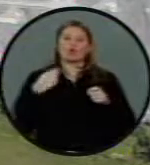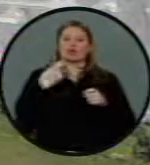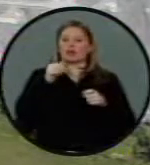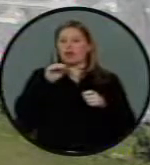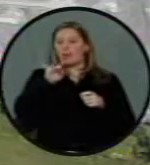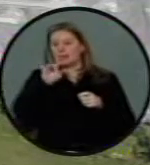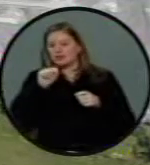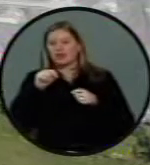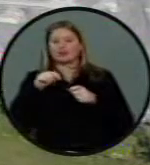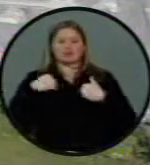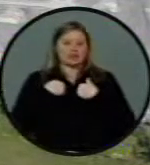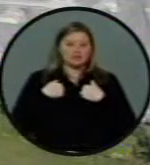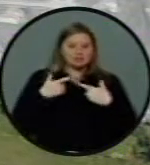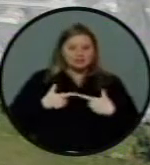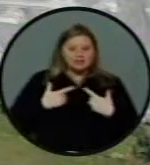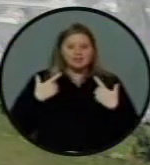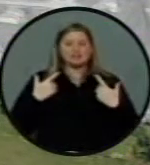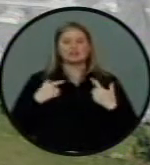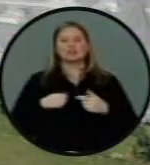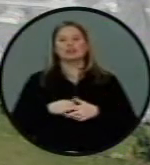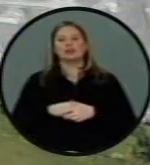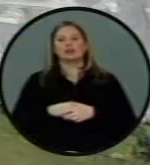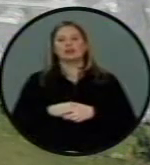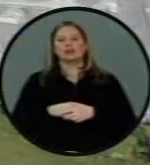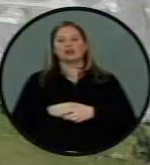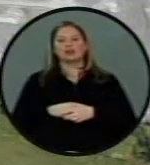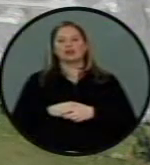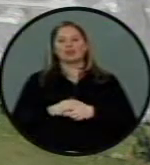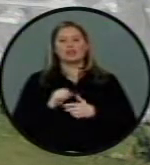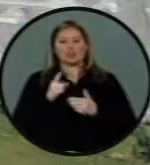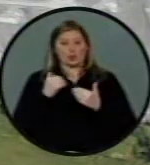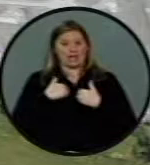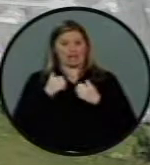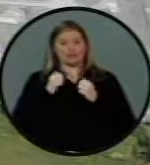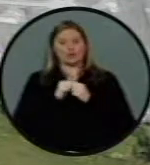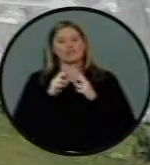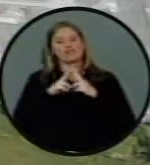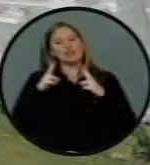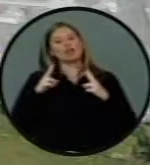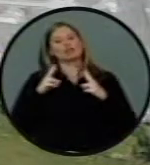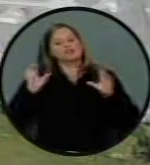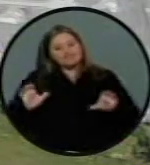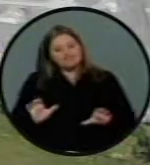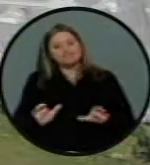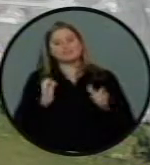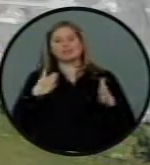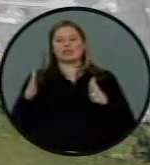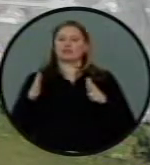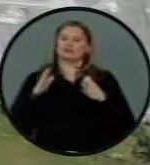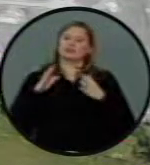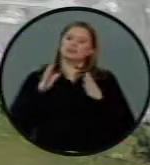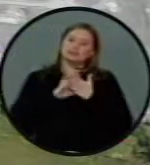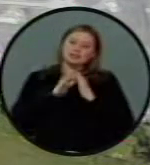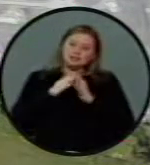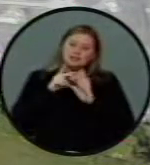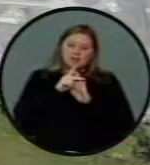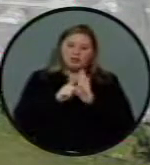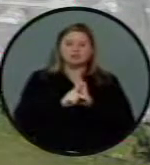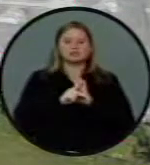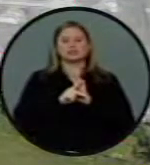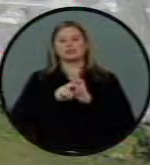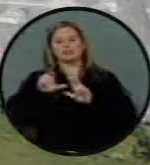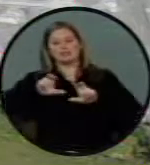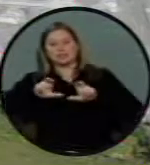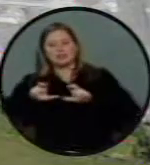habitat kinds of benefits, and you can only get these through proactive planning and city policy and investment